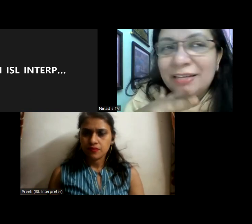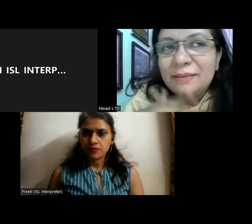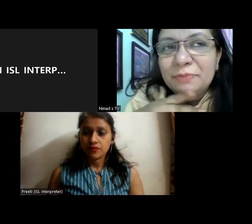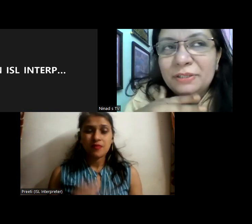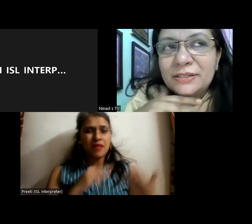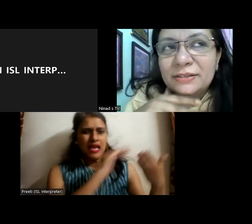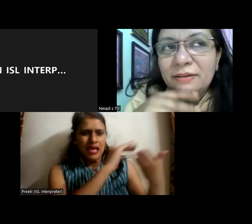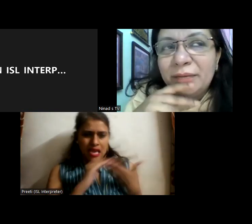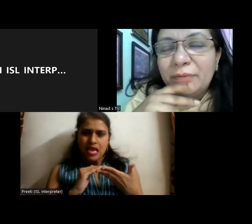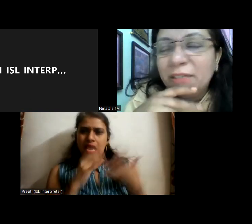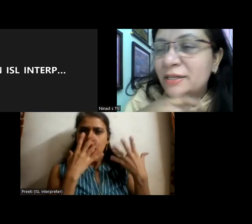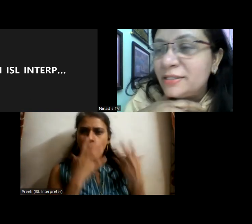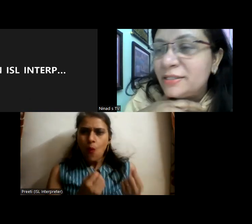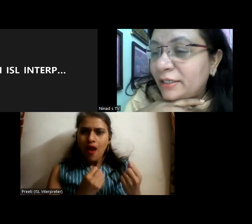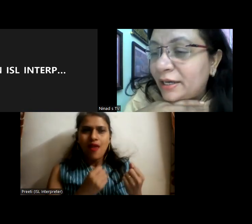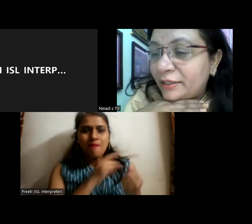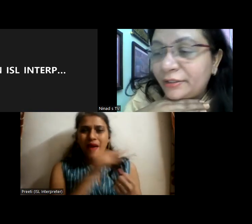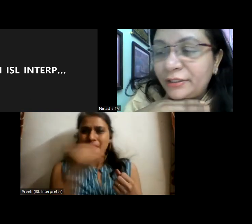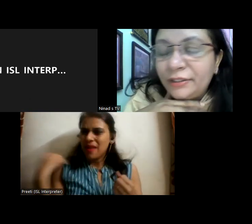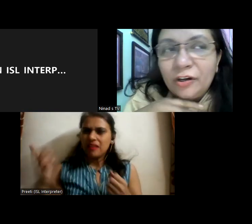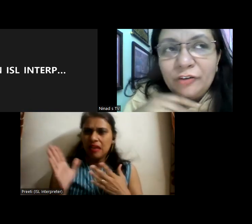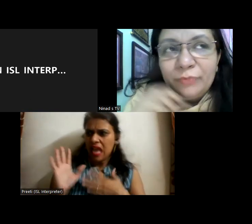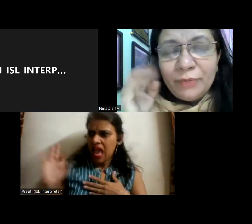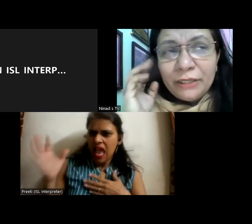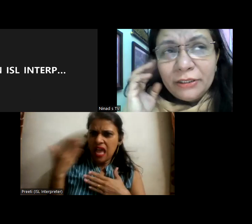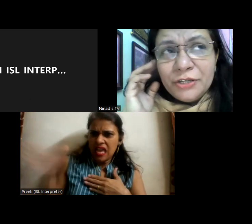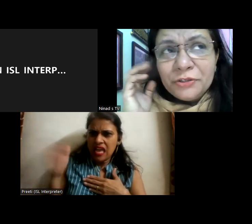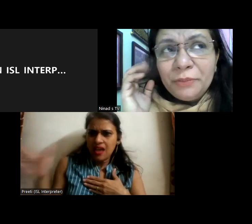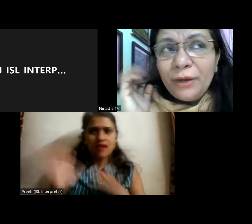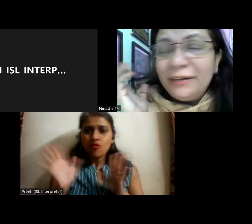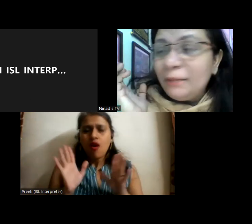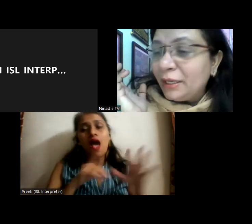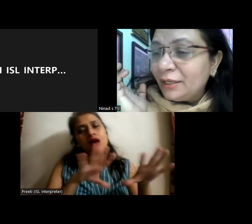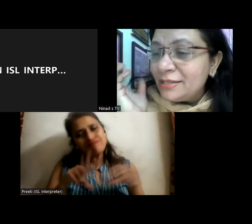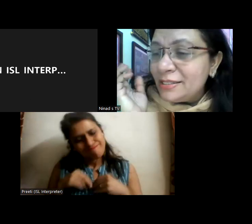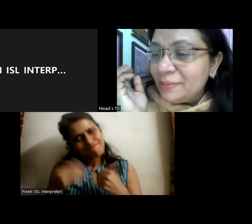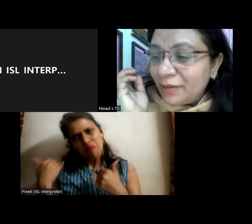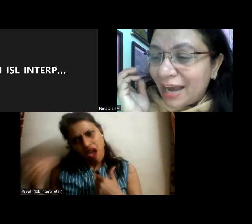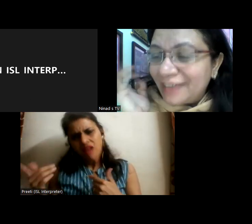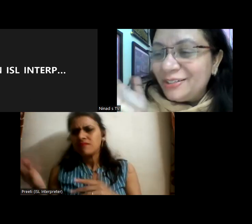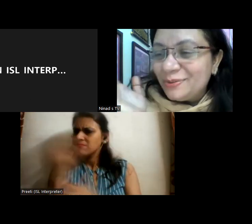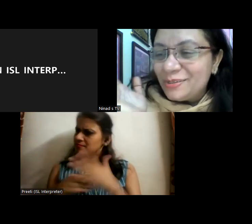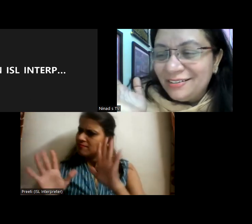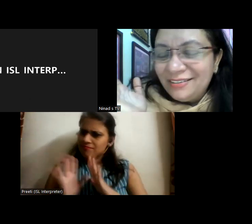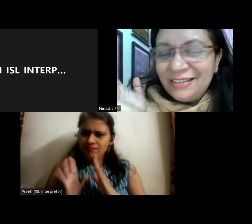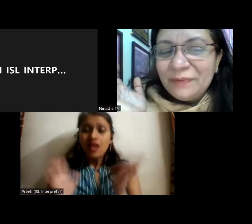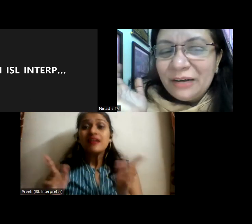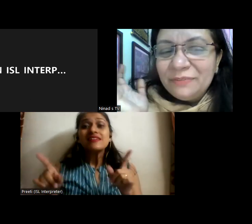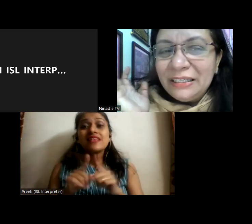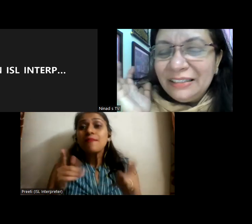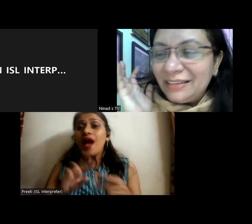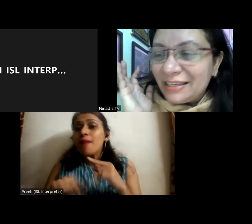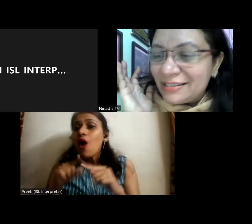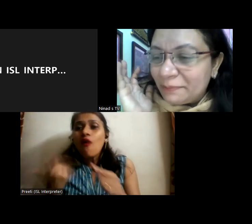to accept this my brother as a legal guardian of my brother. So the point I'm making is it's about attitudes. It's